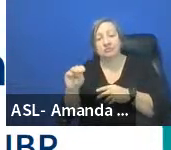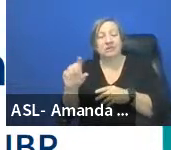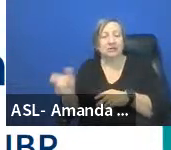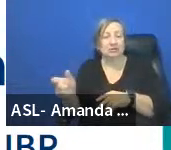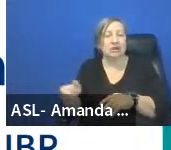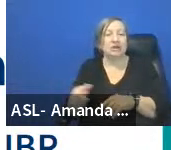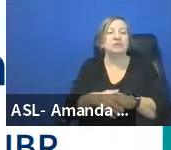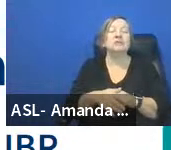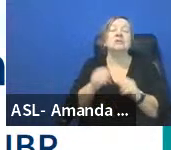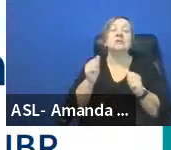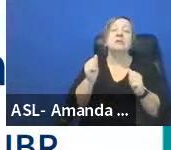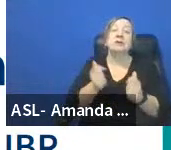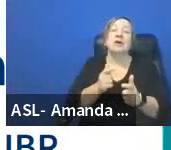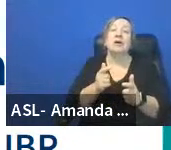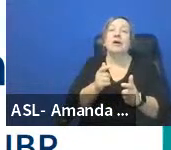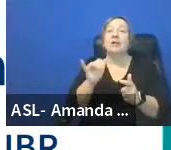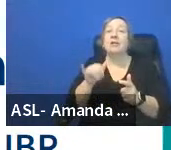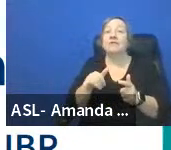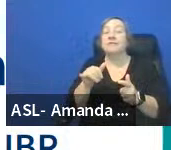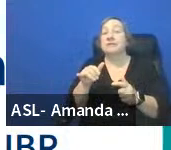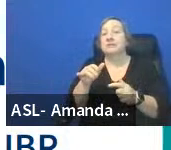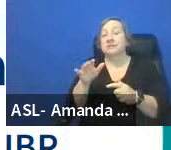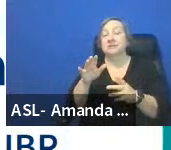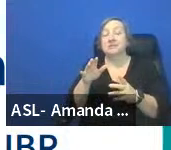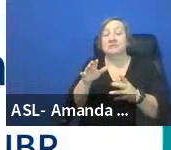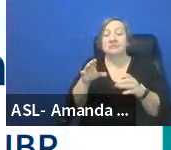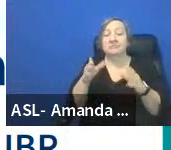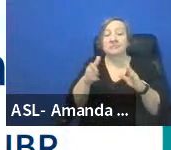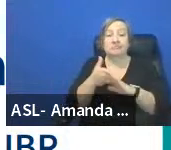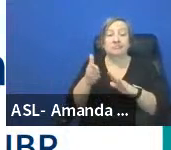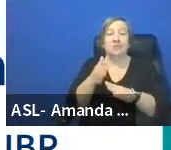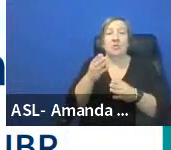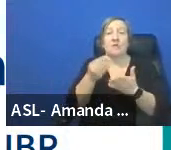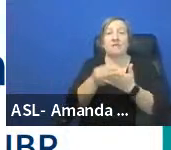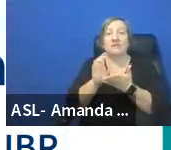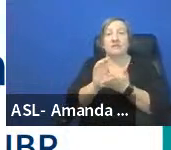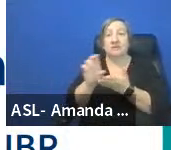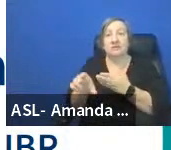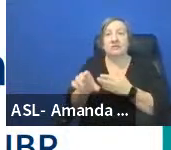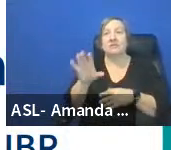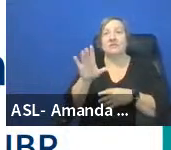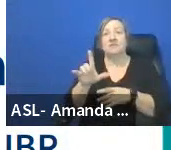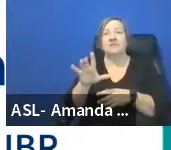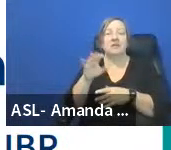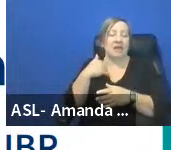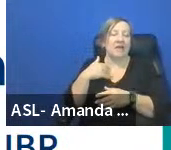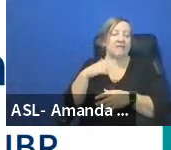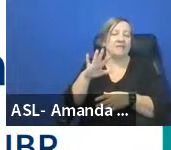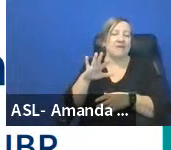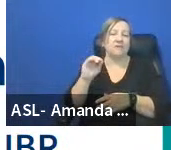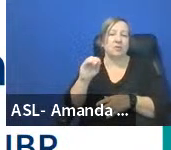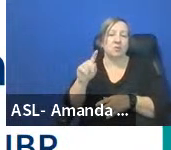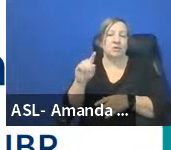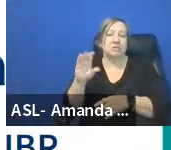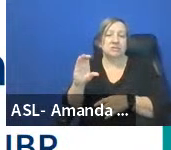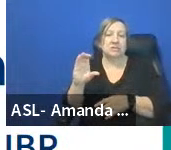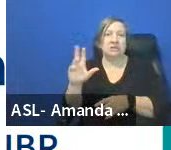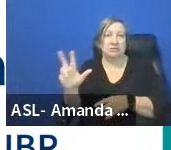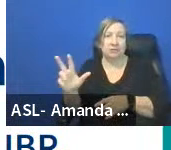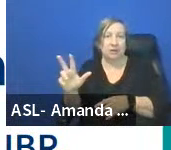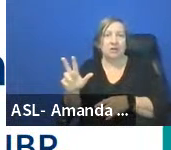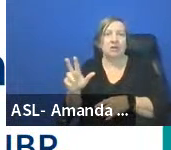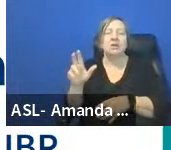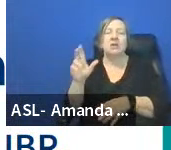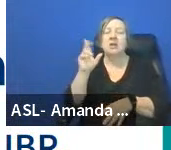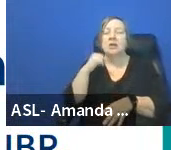organizations operate as or are fiscally sponsored by a 501c3 and work with the organization. We